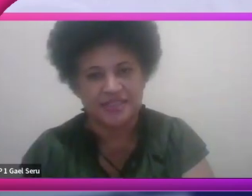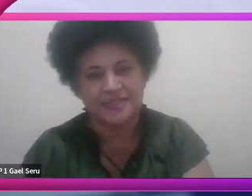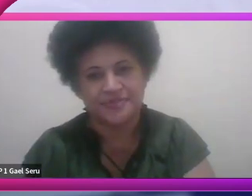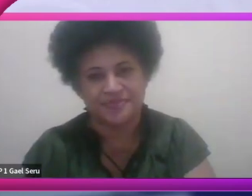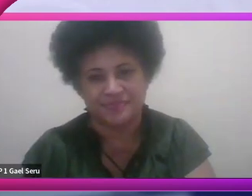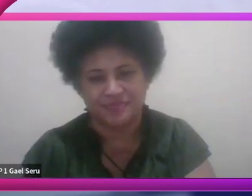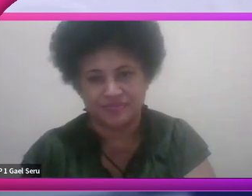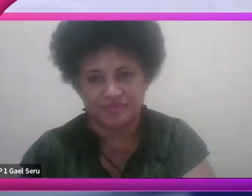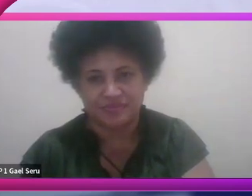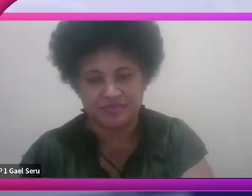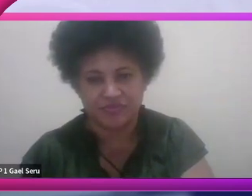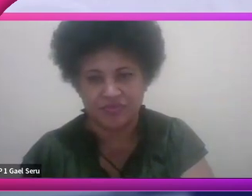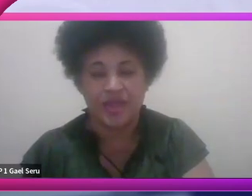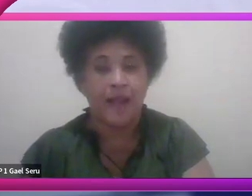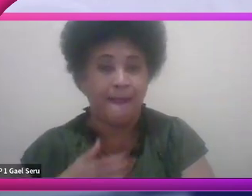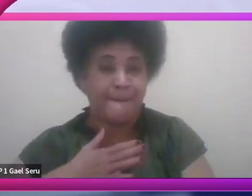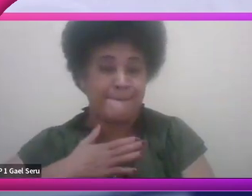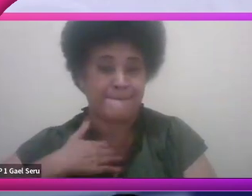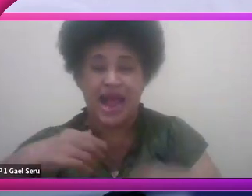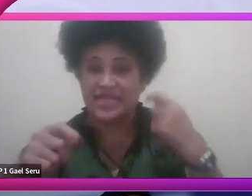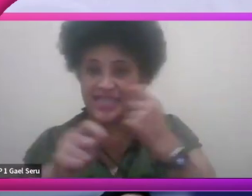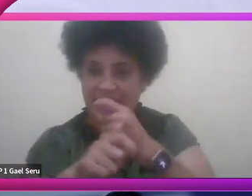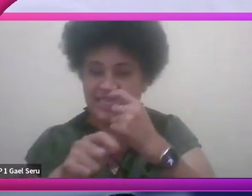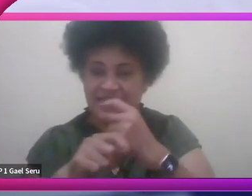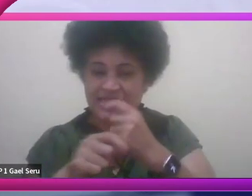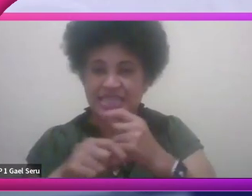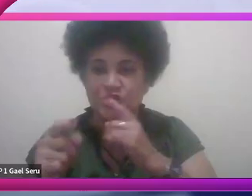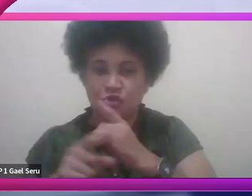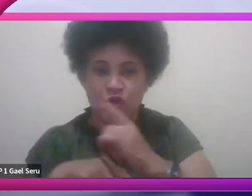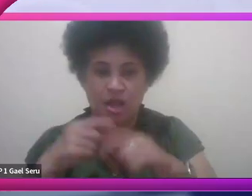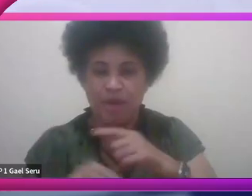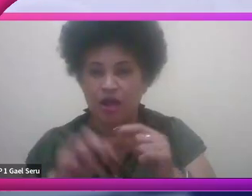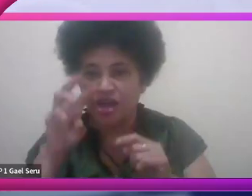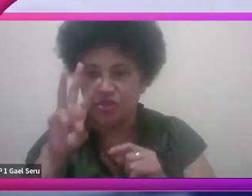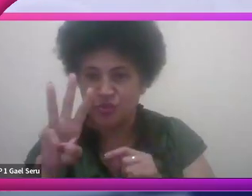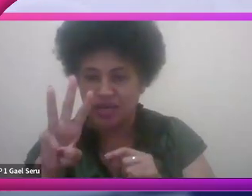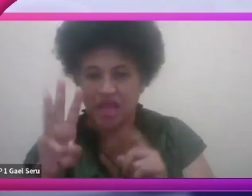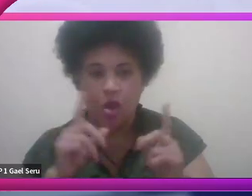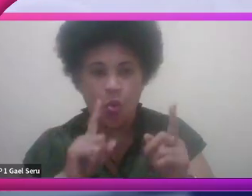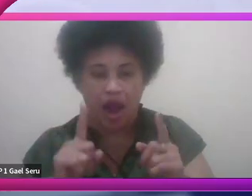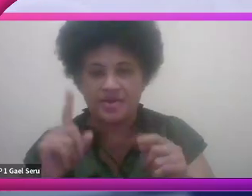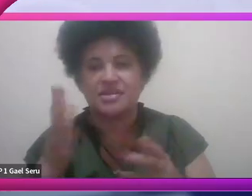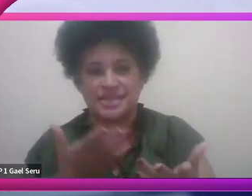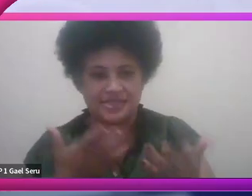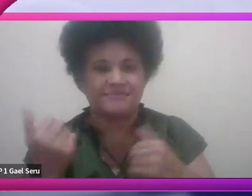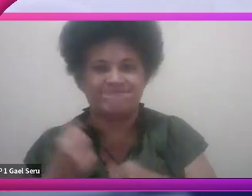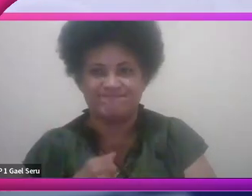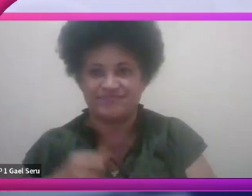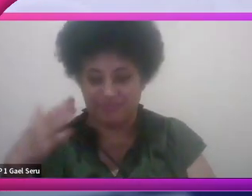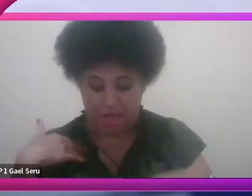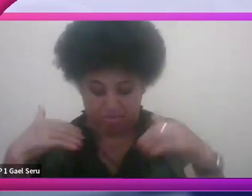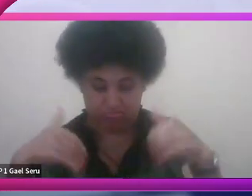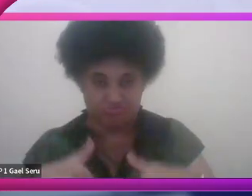please. So my task is to deliver 3 topics. One of them is on fertility care, the second on